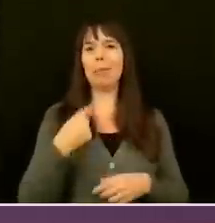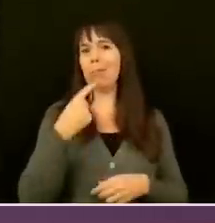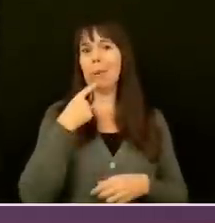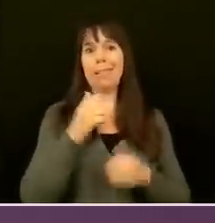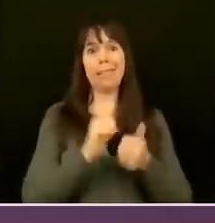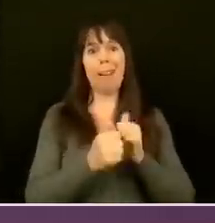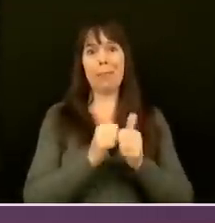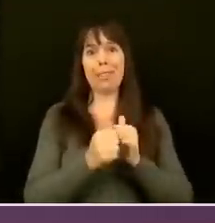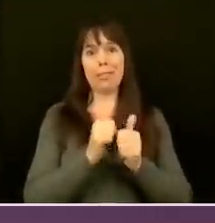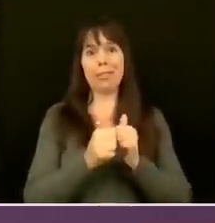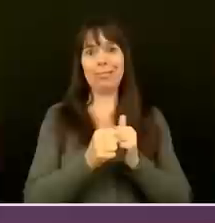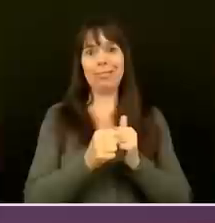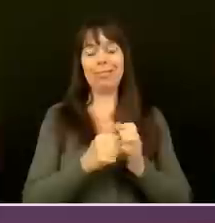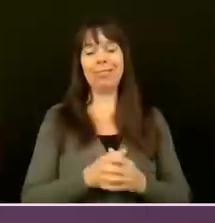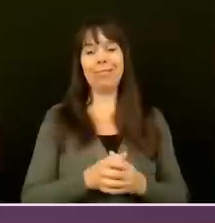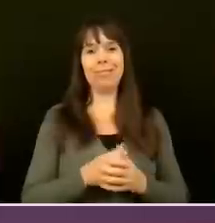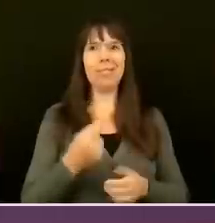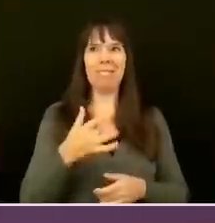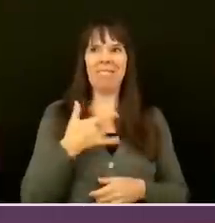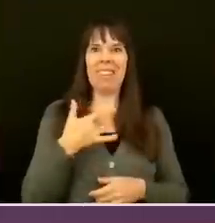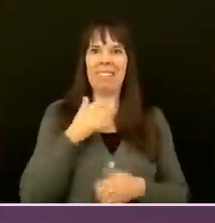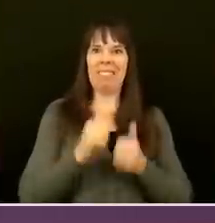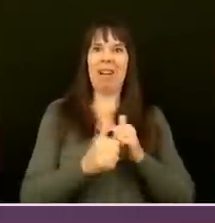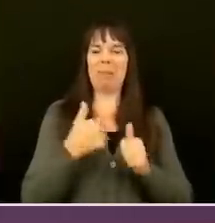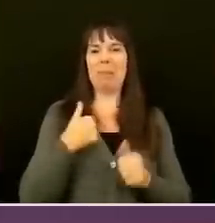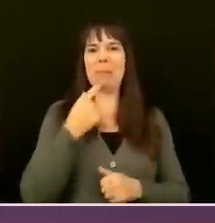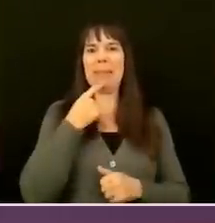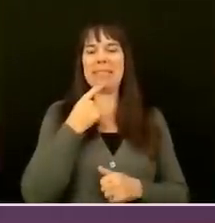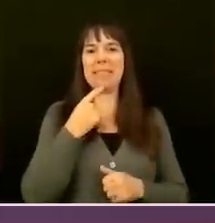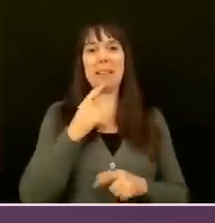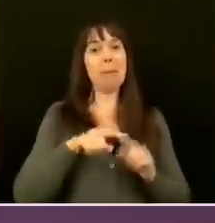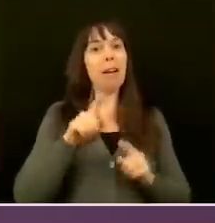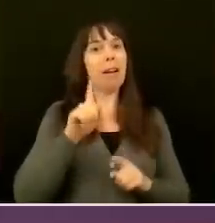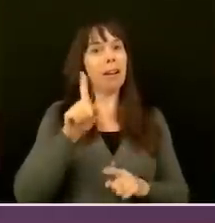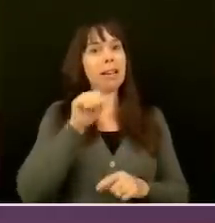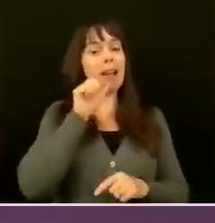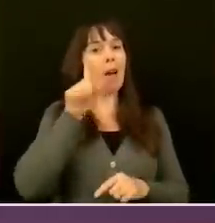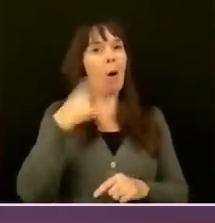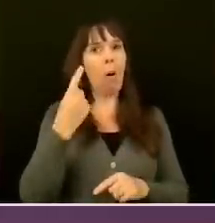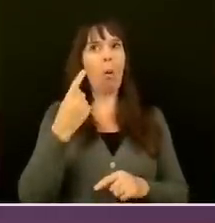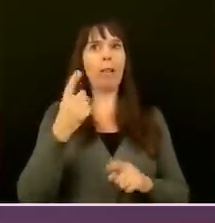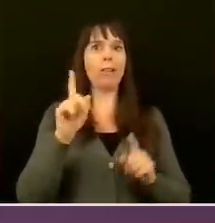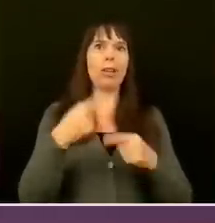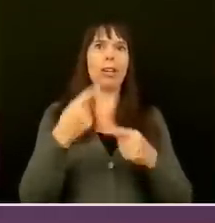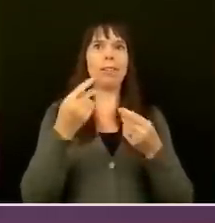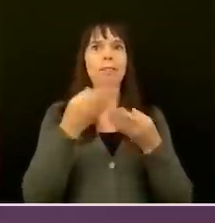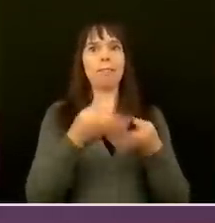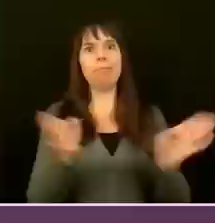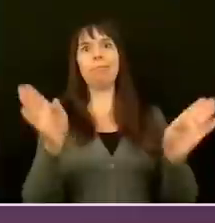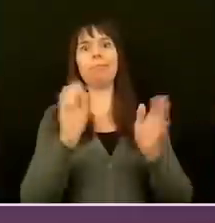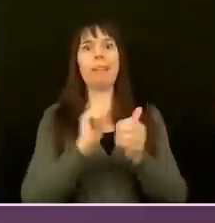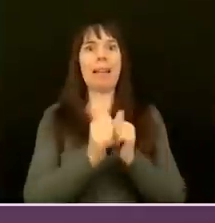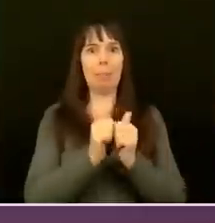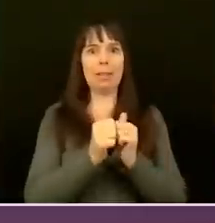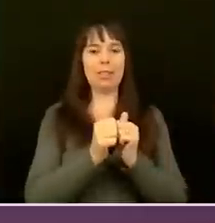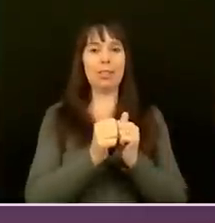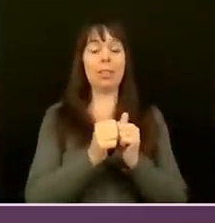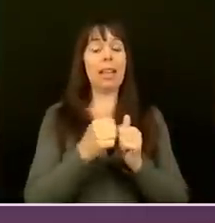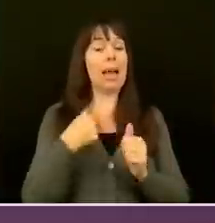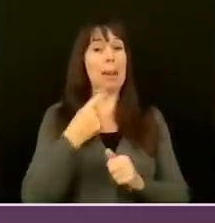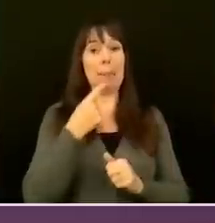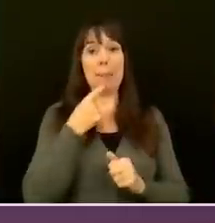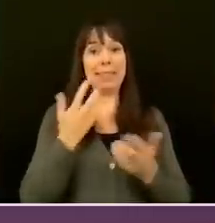competition. You miss the competition. But not just the blanket statement of competition. What I really